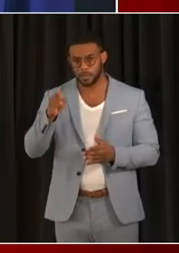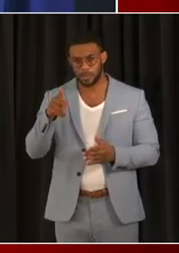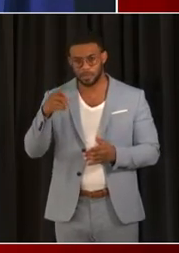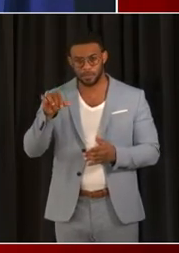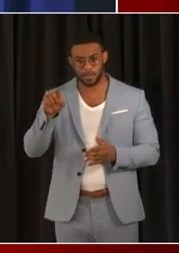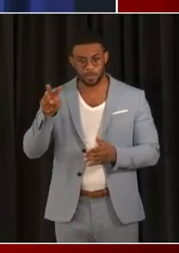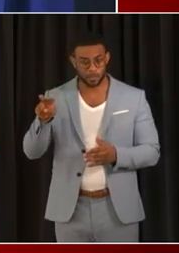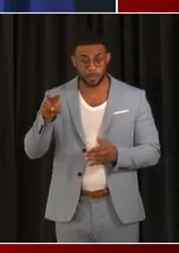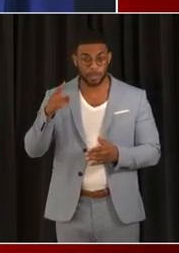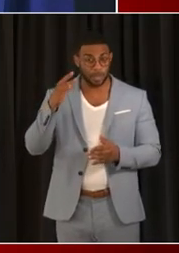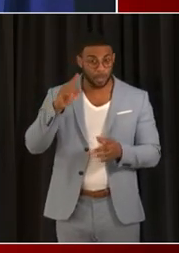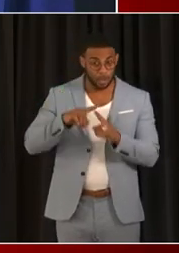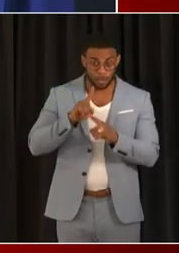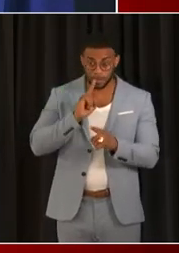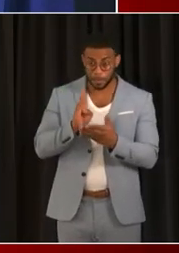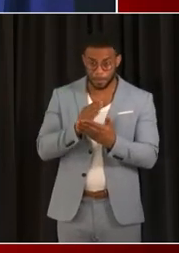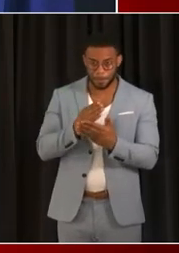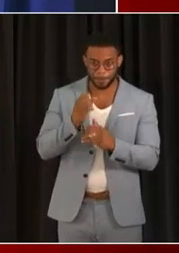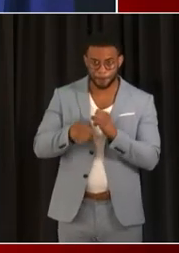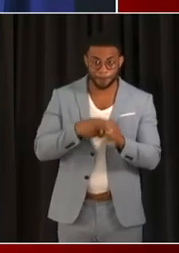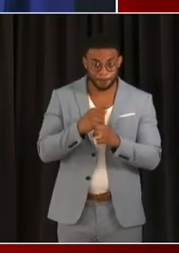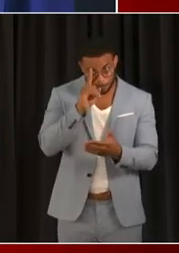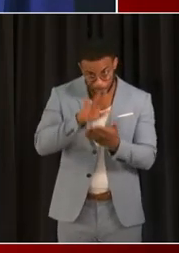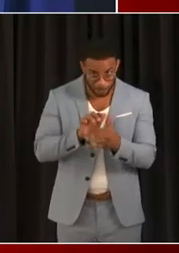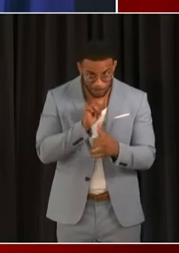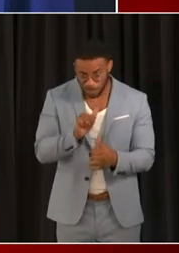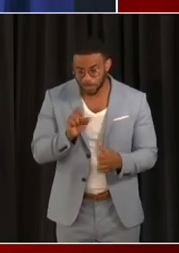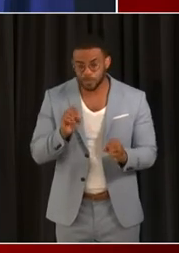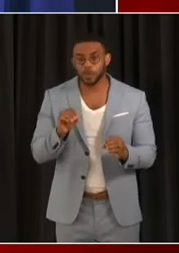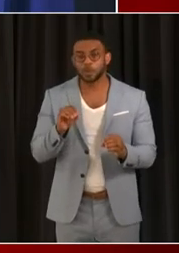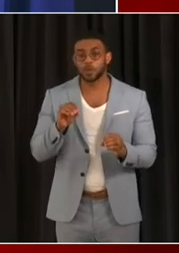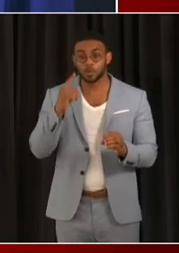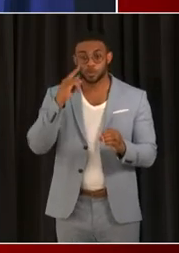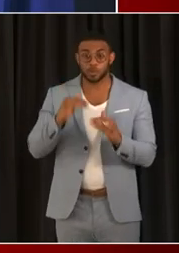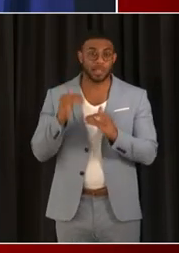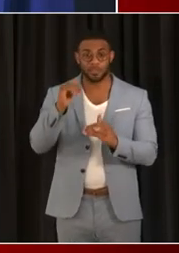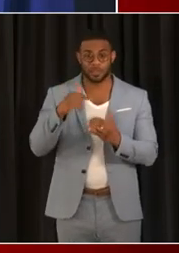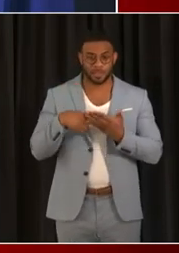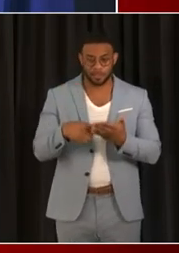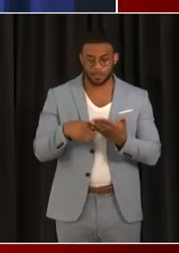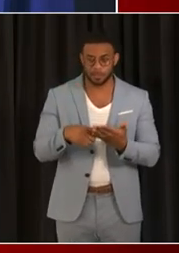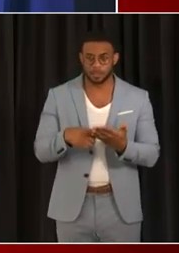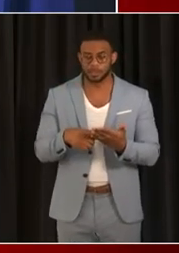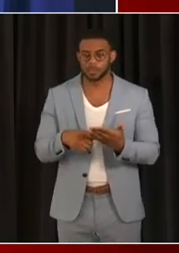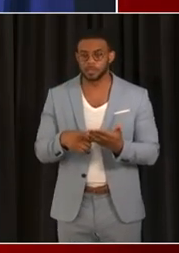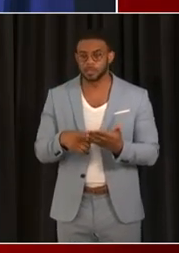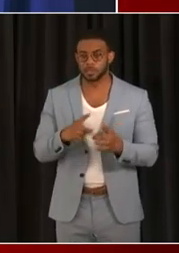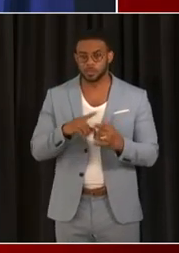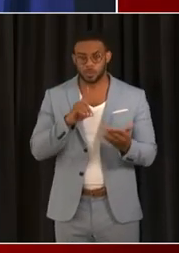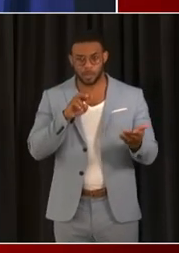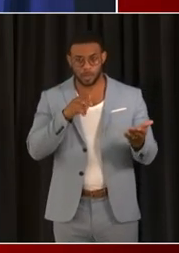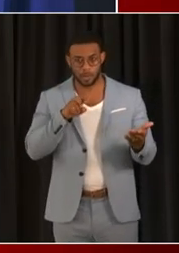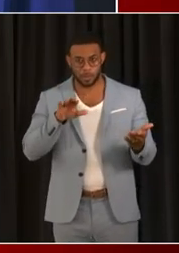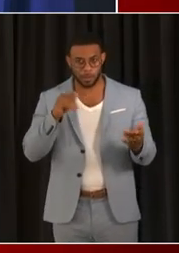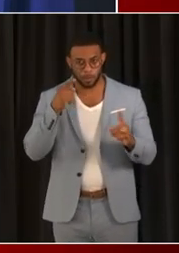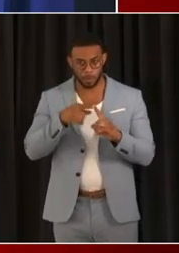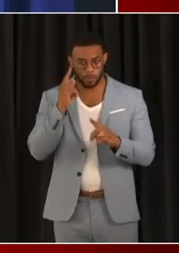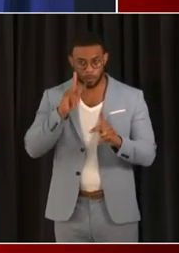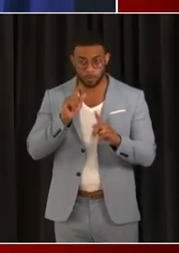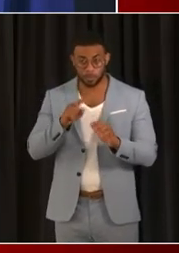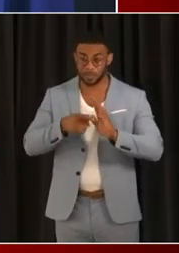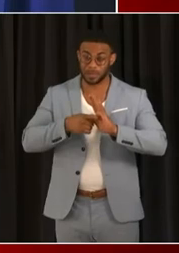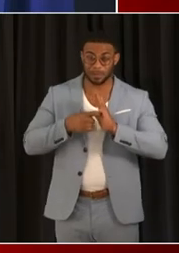coronavirus.dc.gov/phase2. Also, it is budget season, believe it or not. And so in order to advance this conversation, to Dr. Perry's point, for